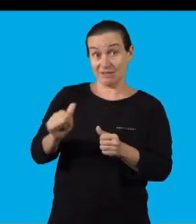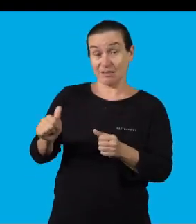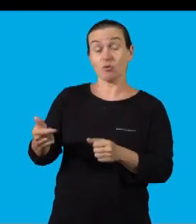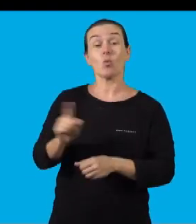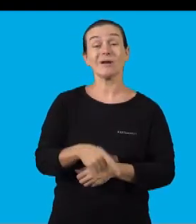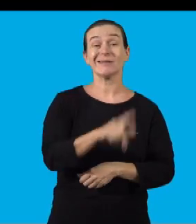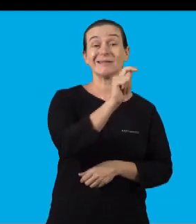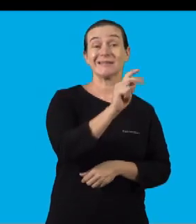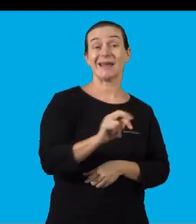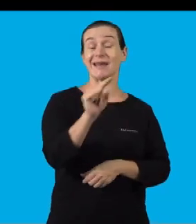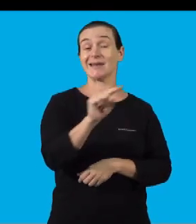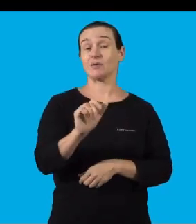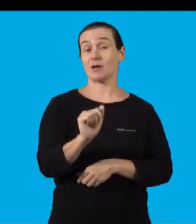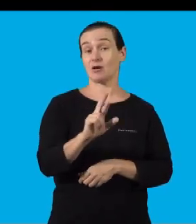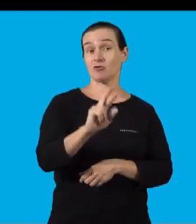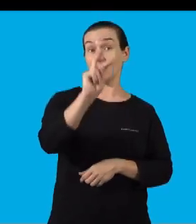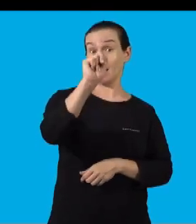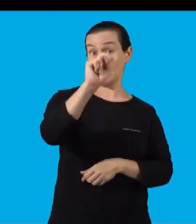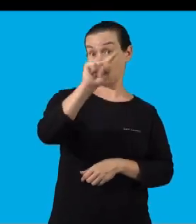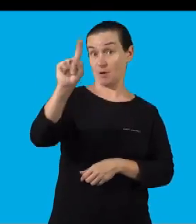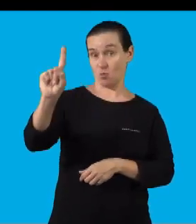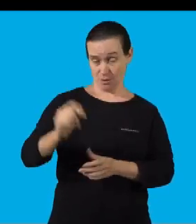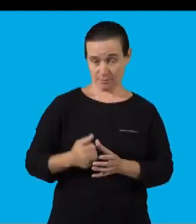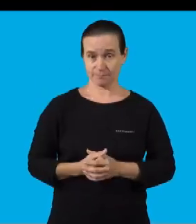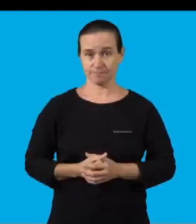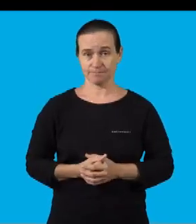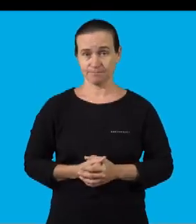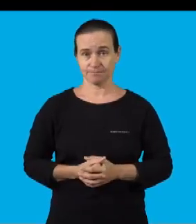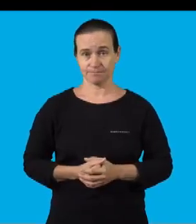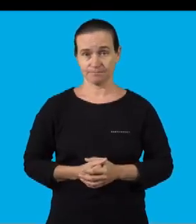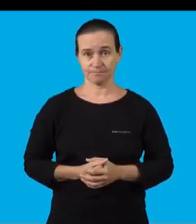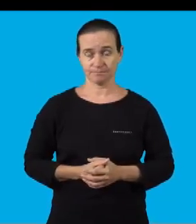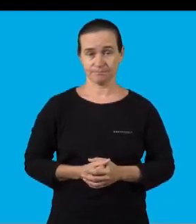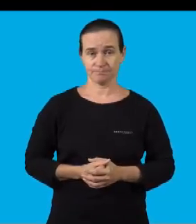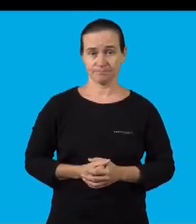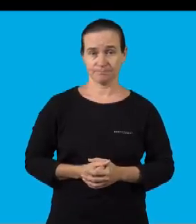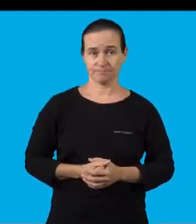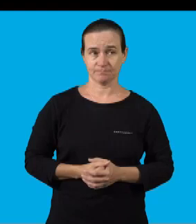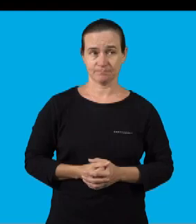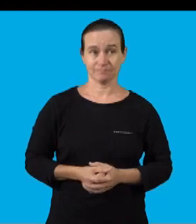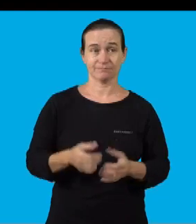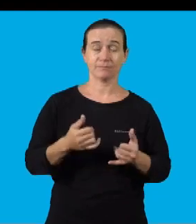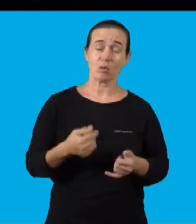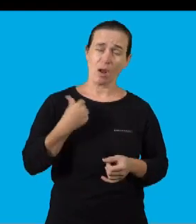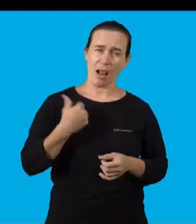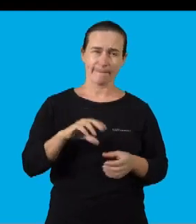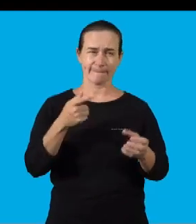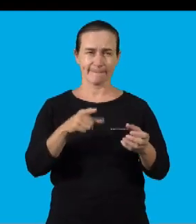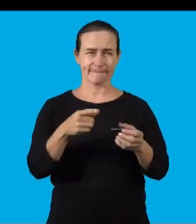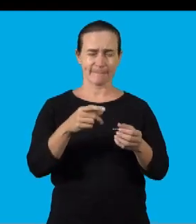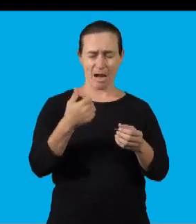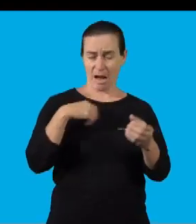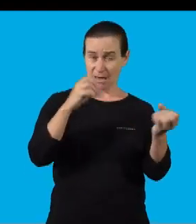is Tn is equals to a multiplied by r exponent n minus 1. And for us to calculate the